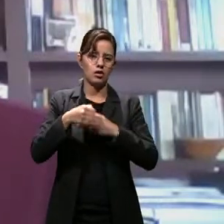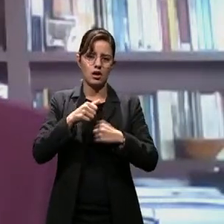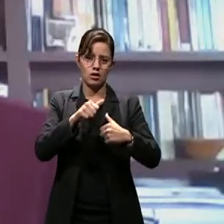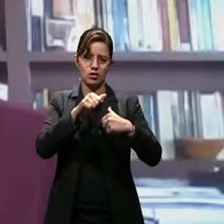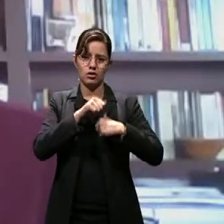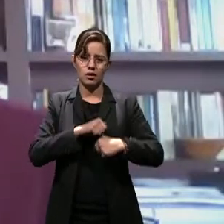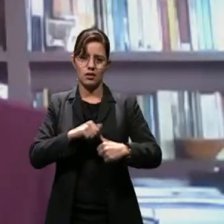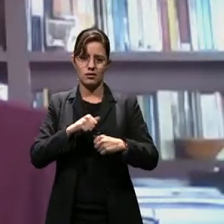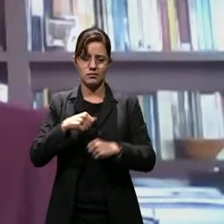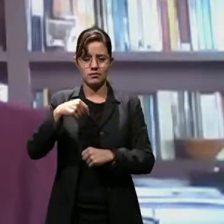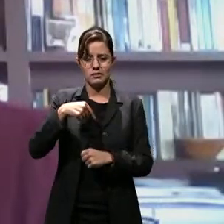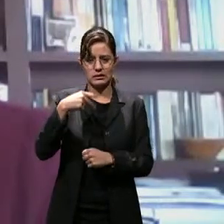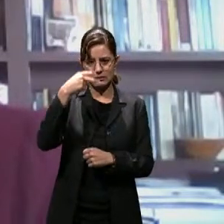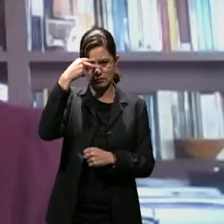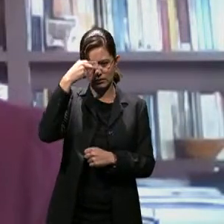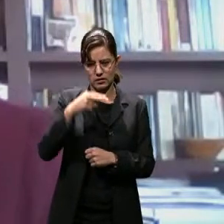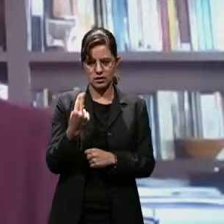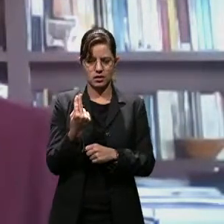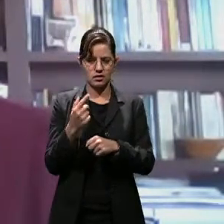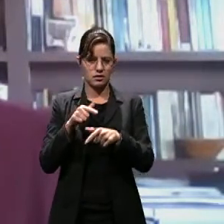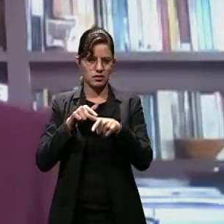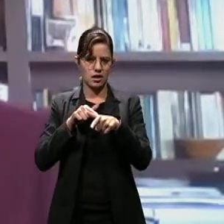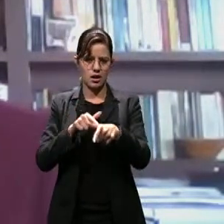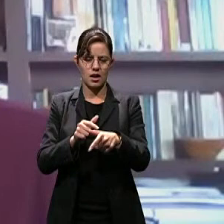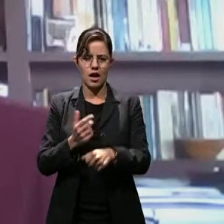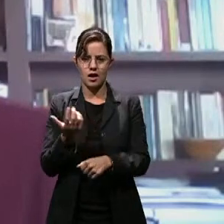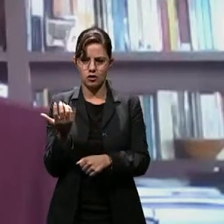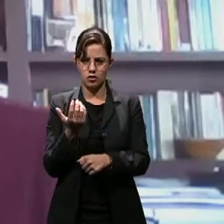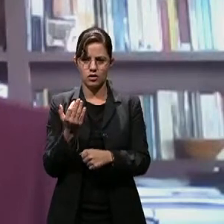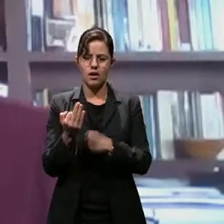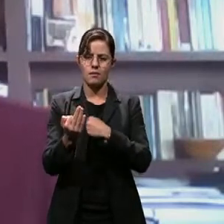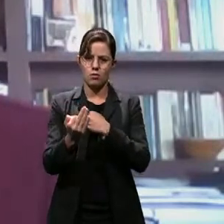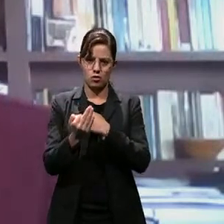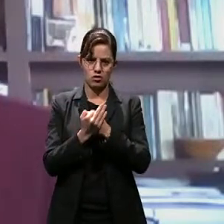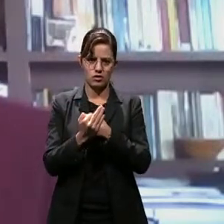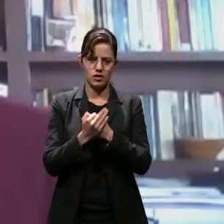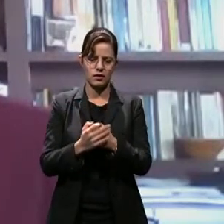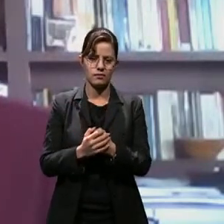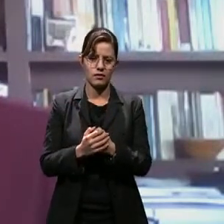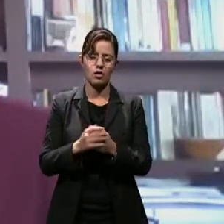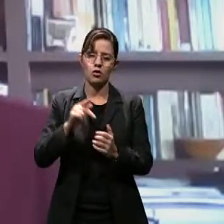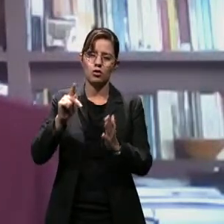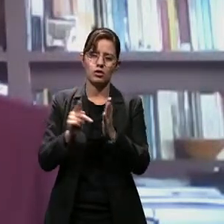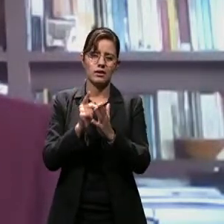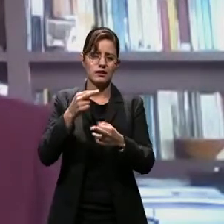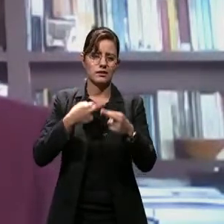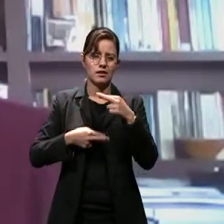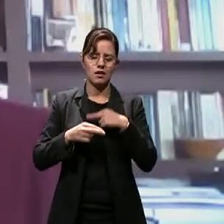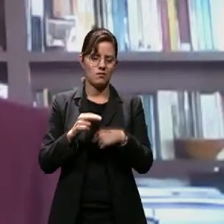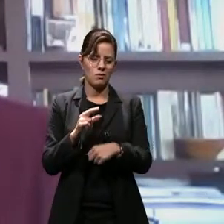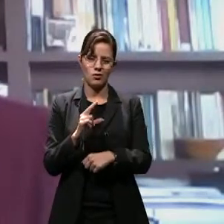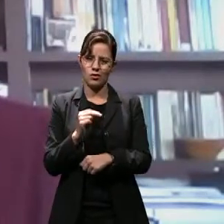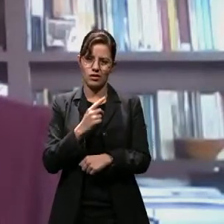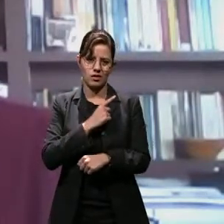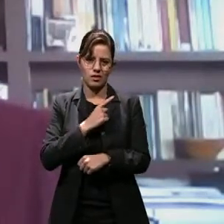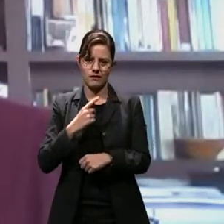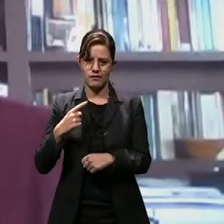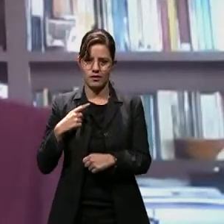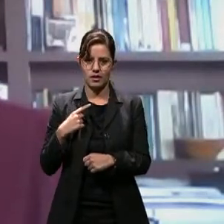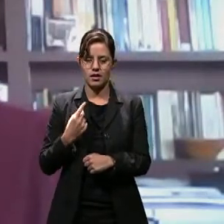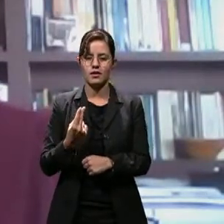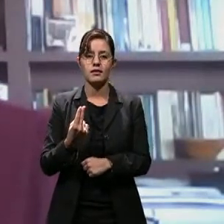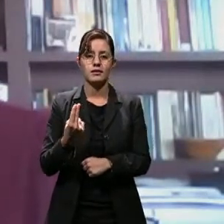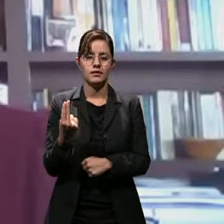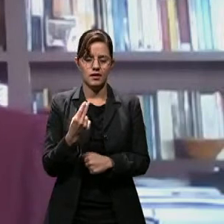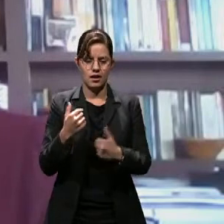the authorities of Mexican state continue to trigger and drive actions that protect ourselves without